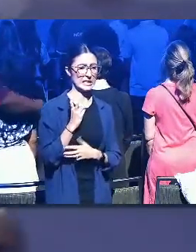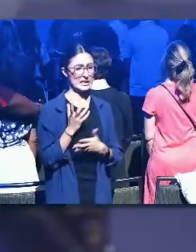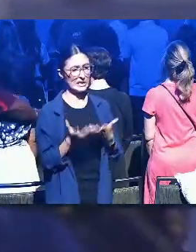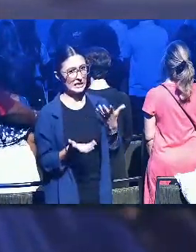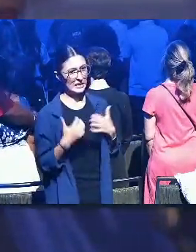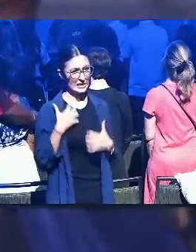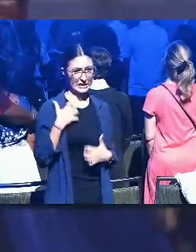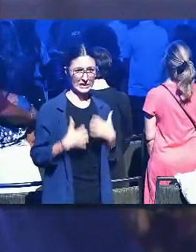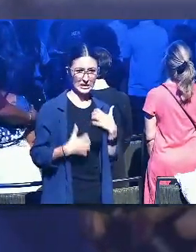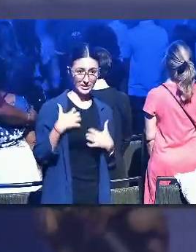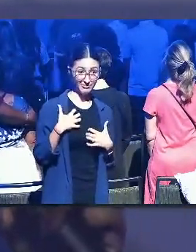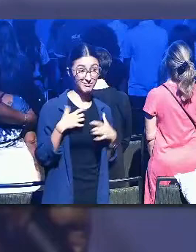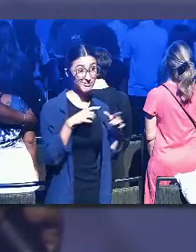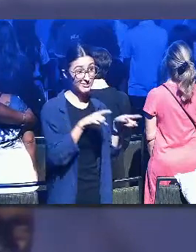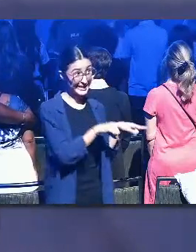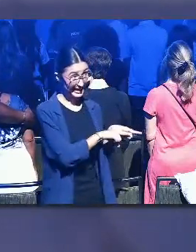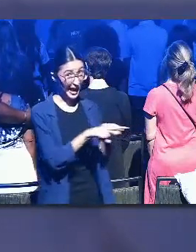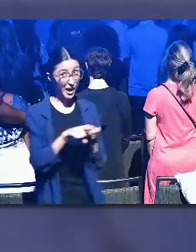with the Lord.